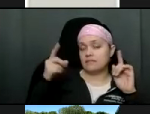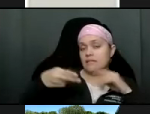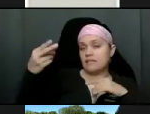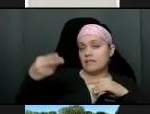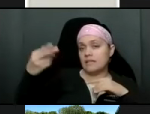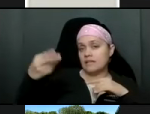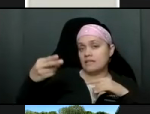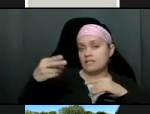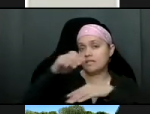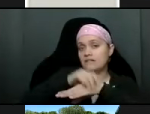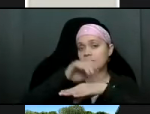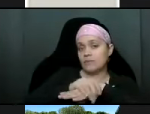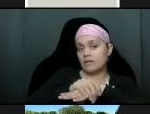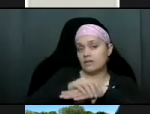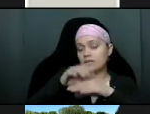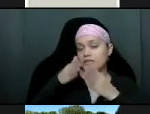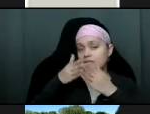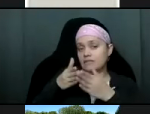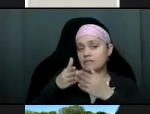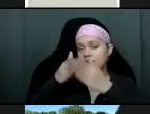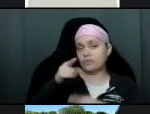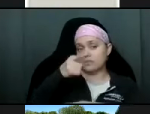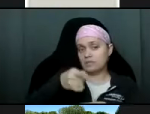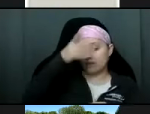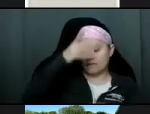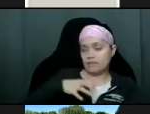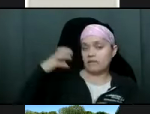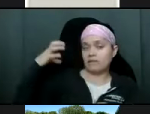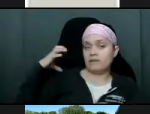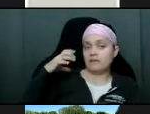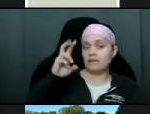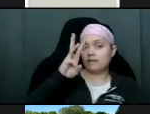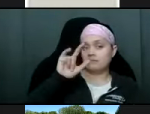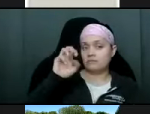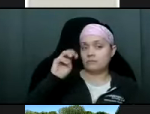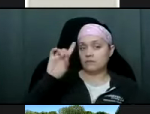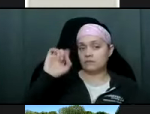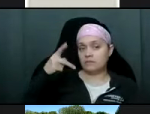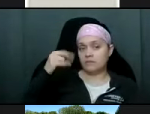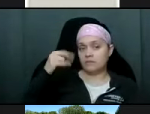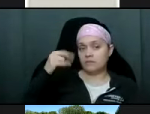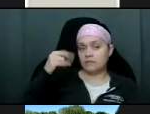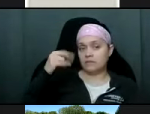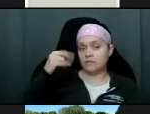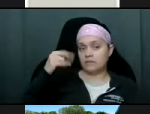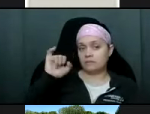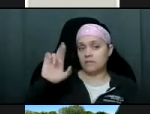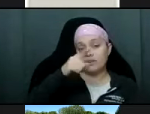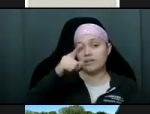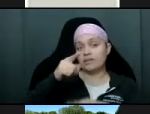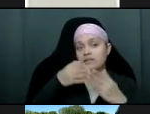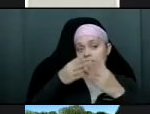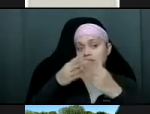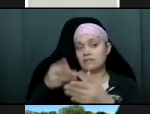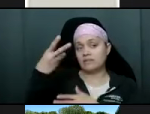seafarers is this Captain William Dampier. And he comes out with voyages in 1688 and